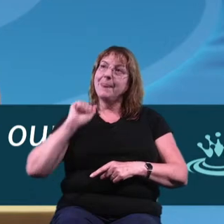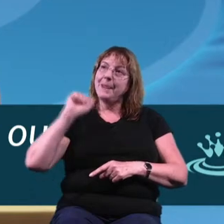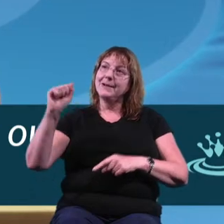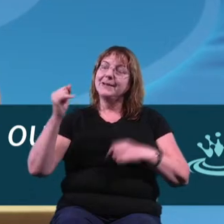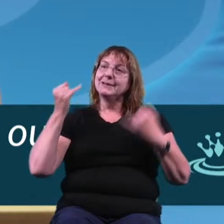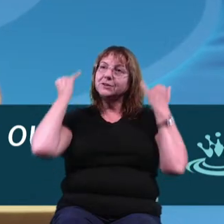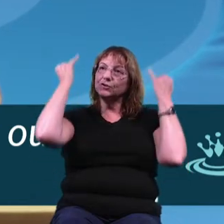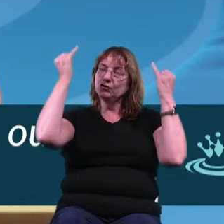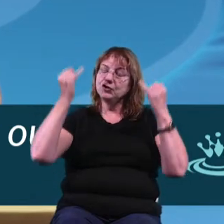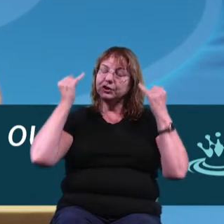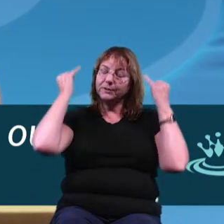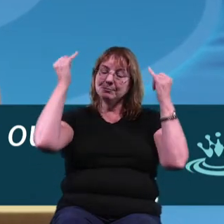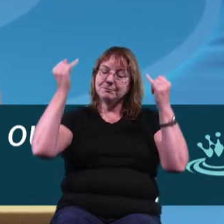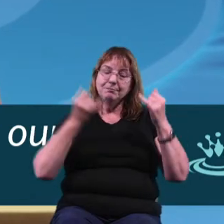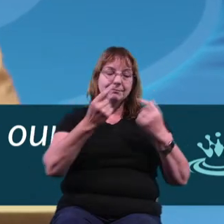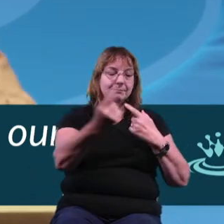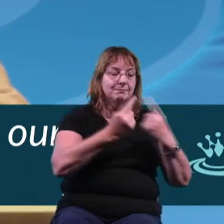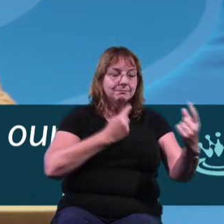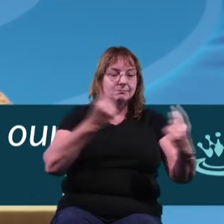care.